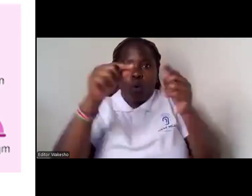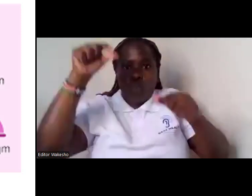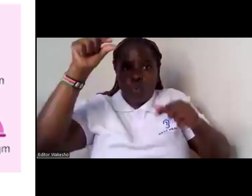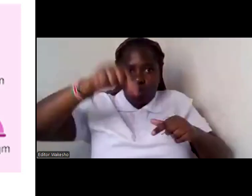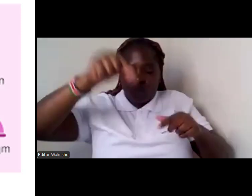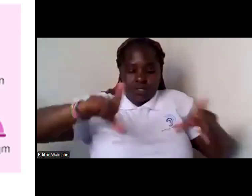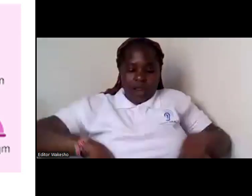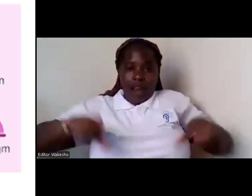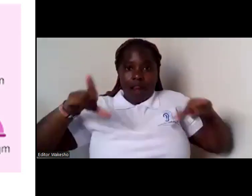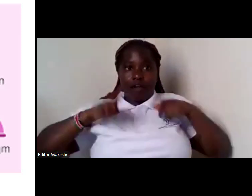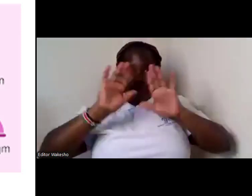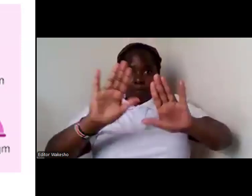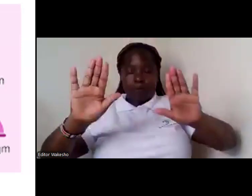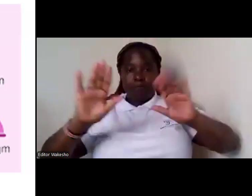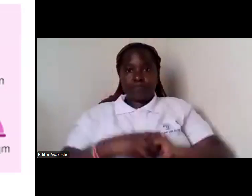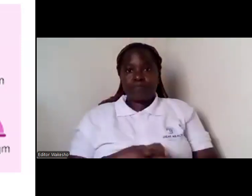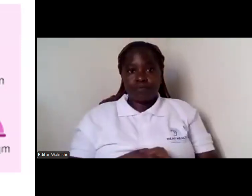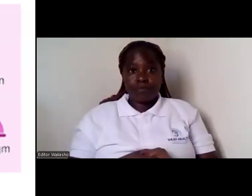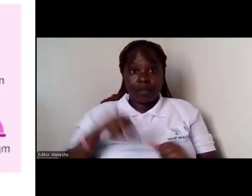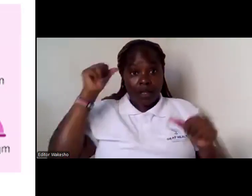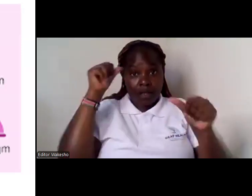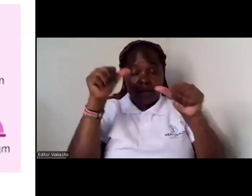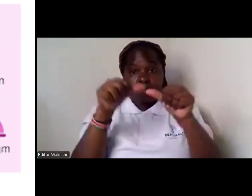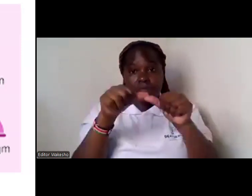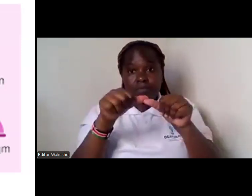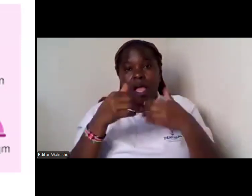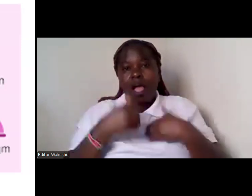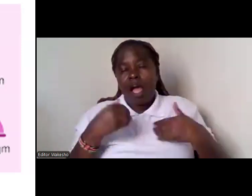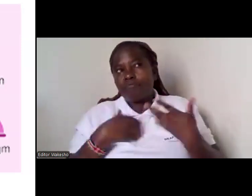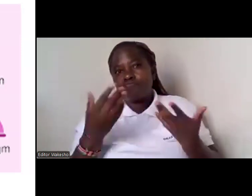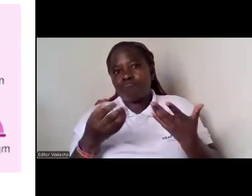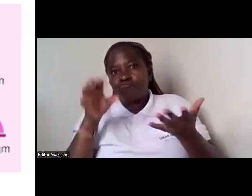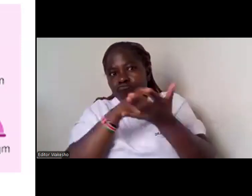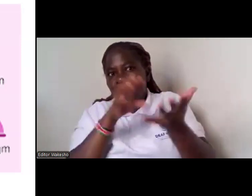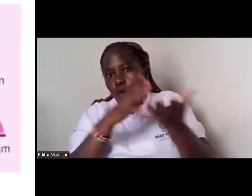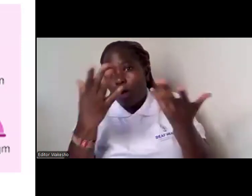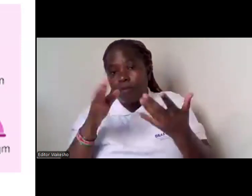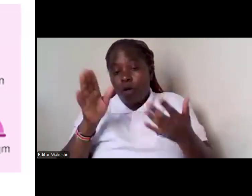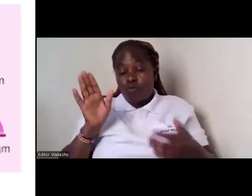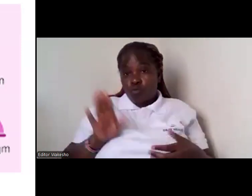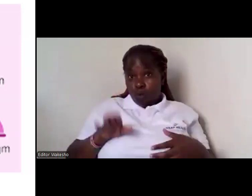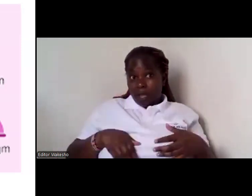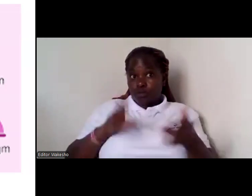life. Remember, I've had cases of even female doctors